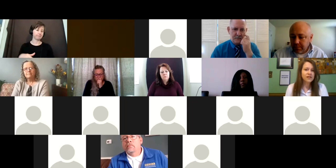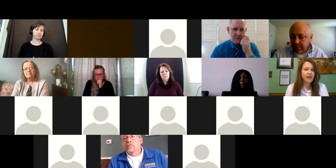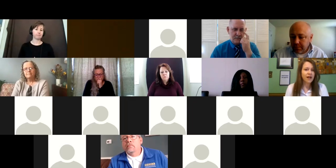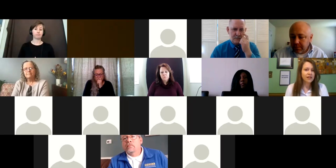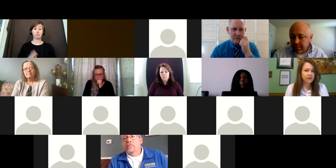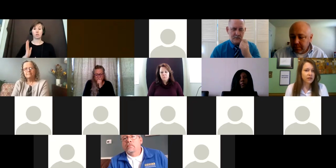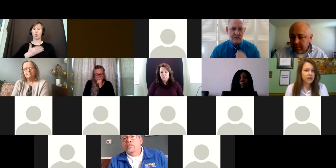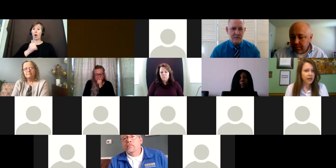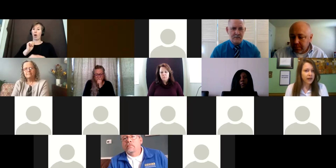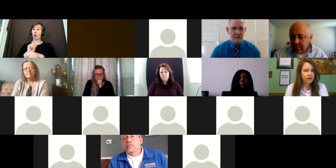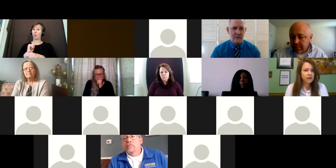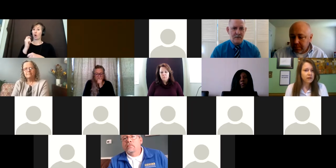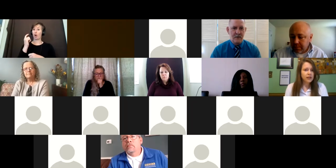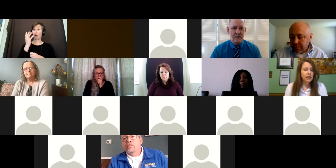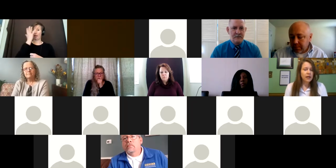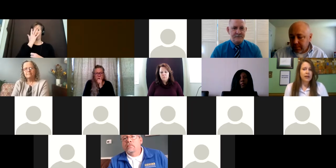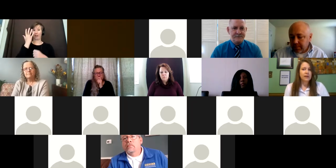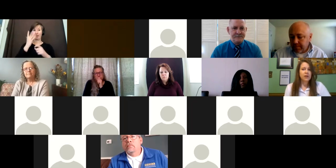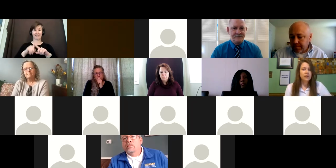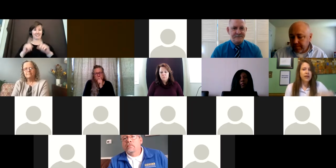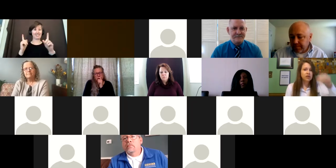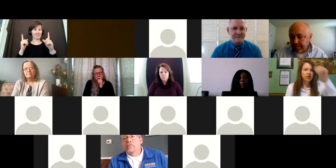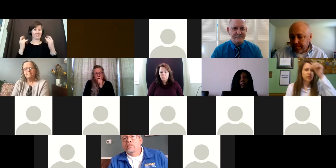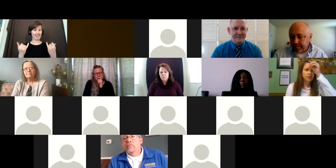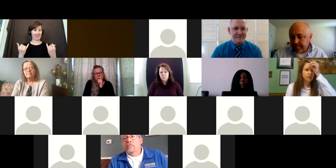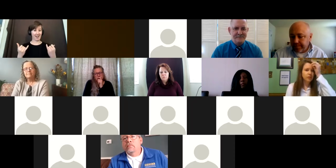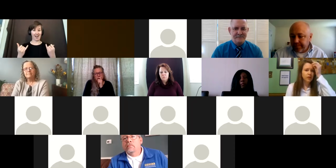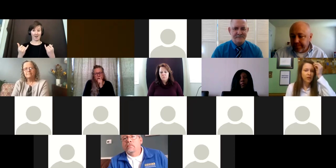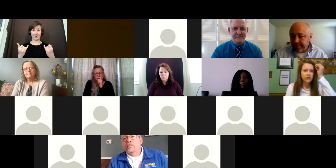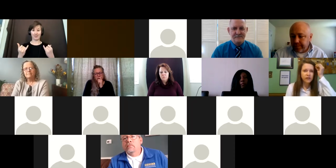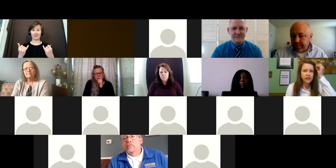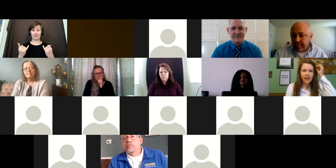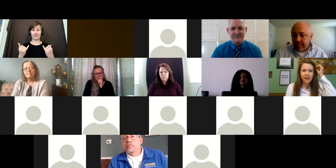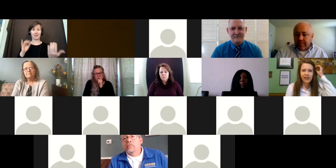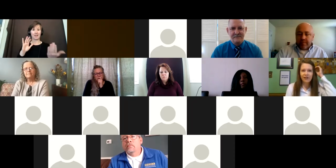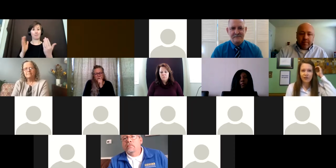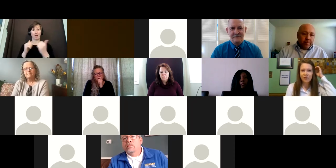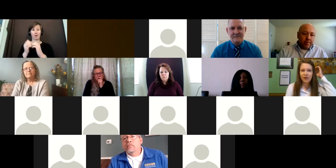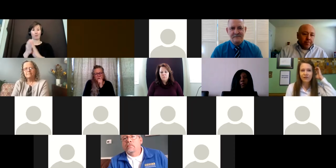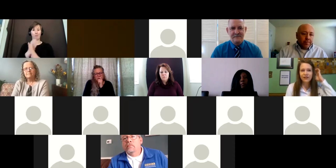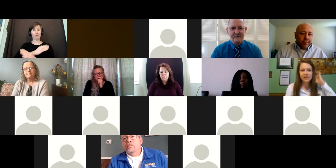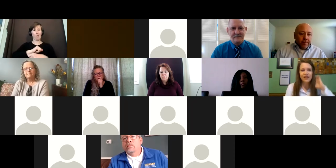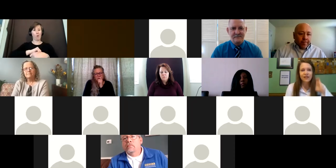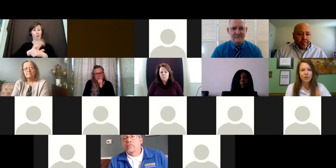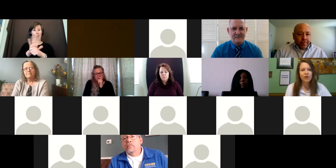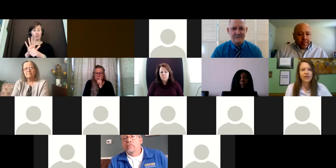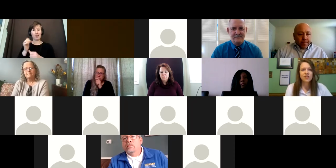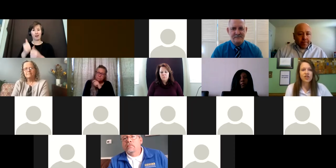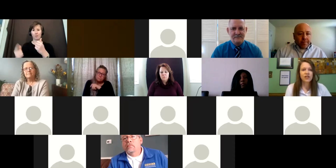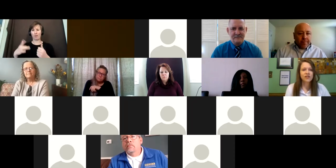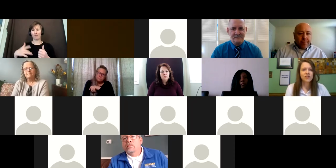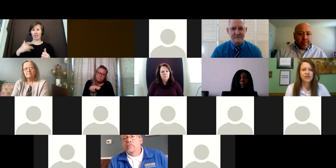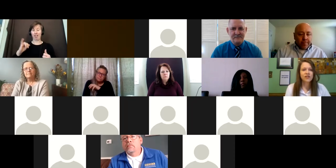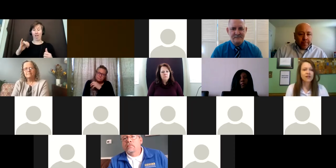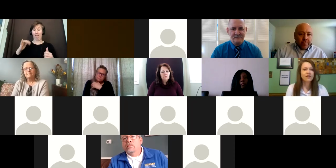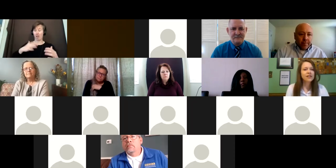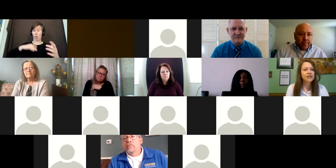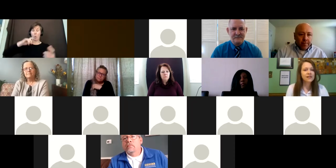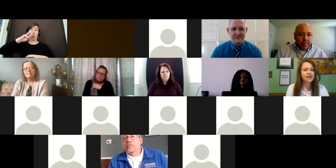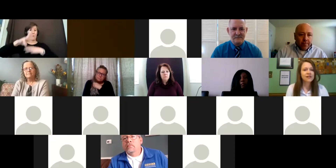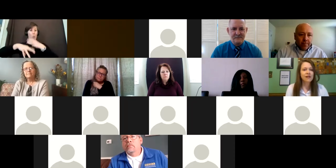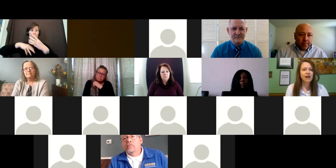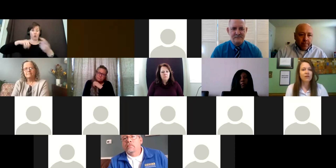work looks a lot different right now compared to pre-COVID. I think everyone feels that their world has changed